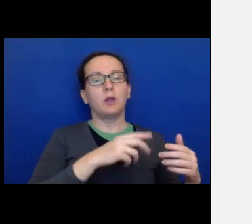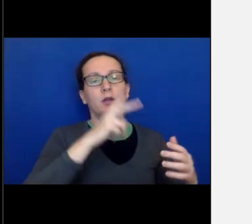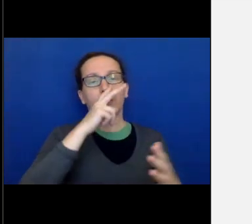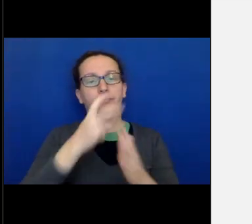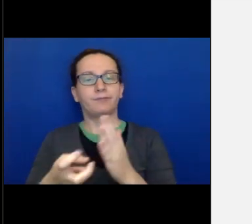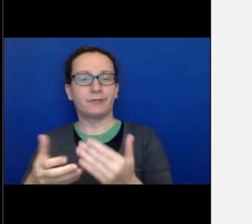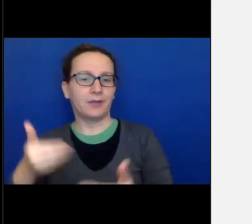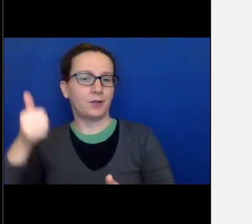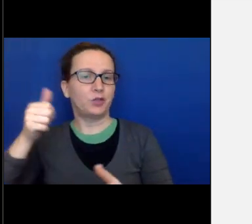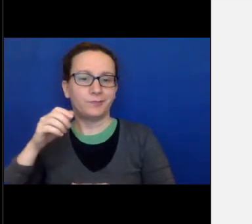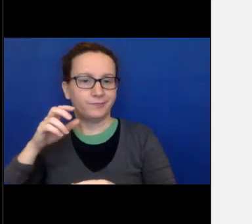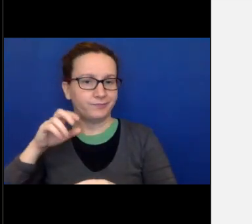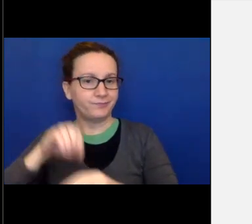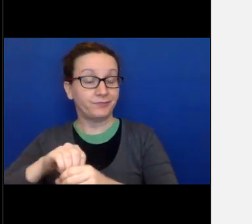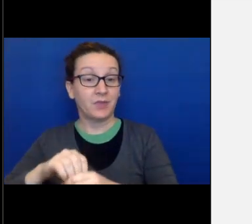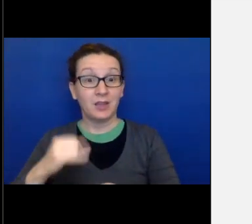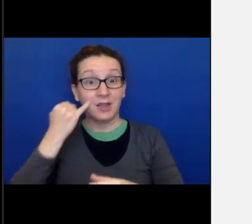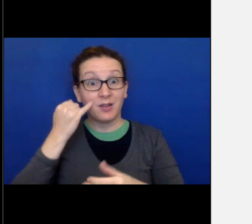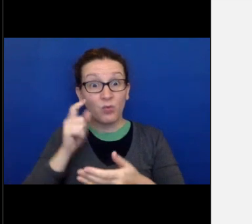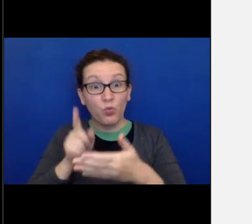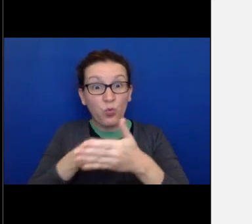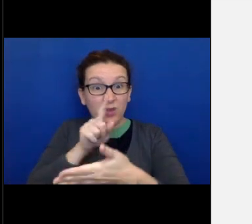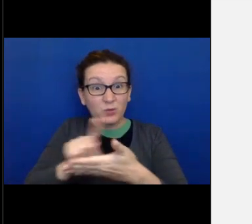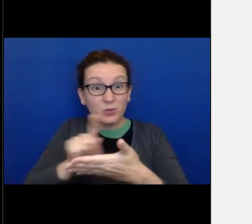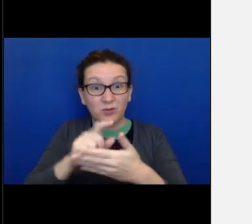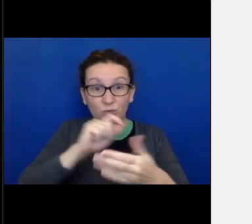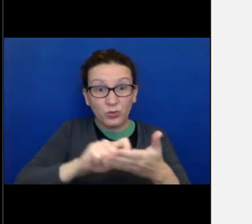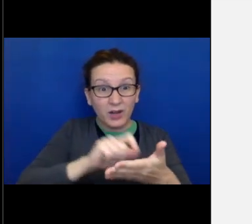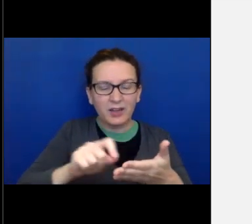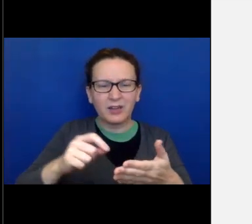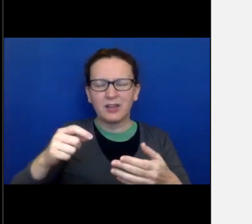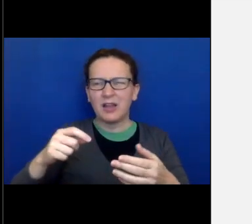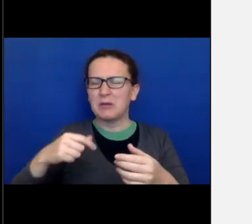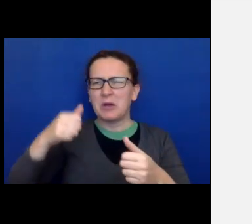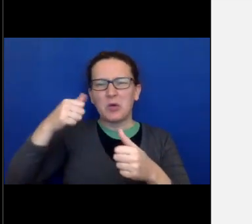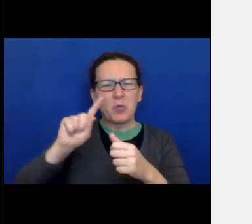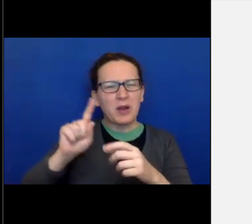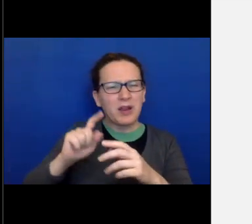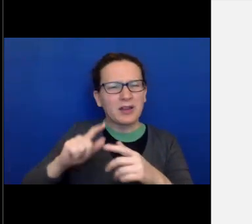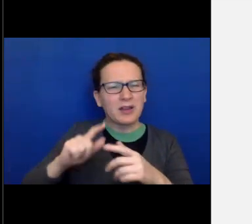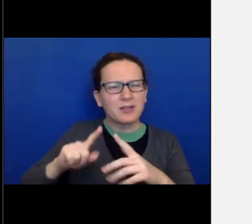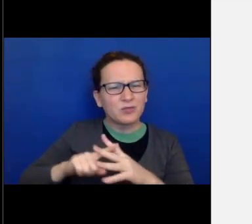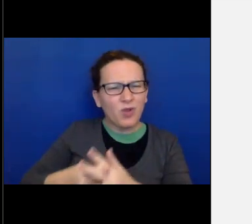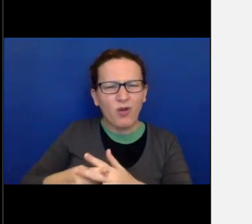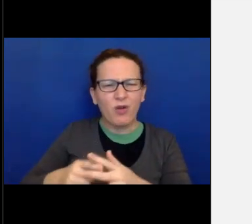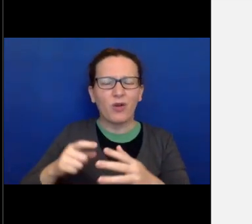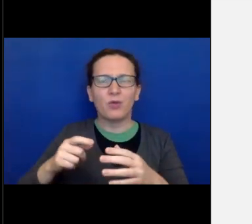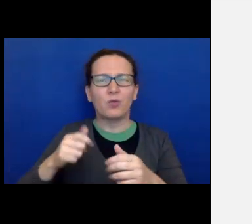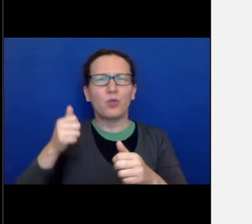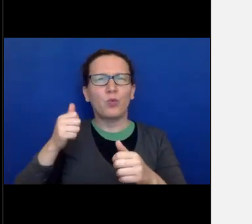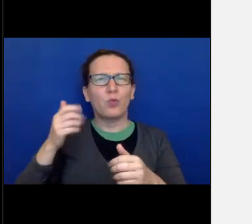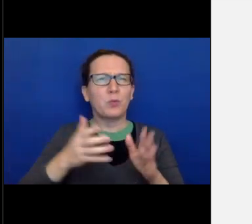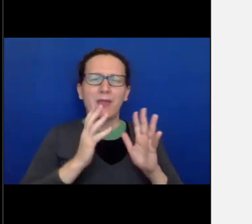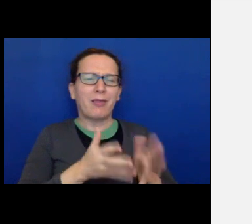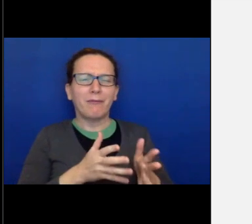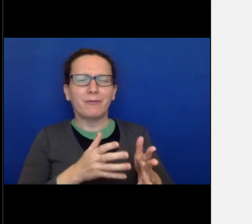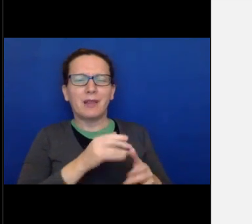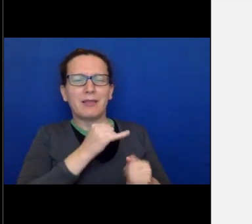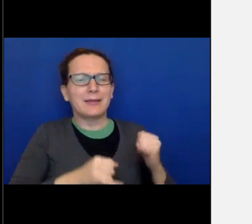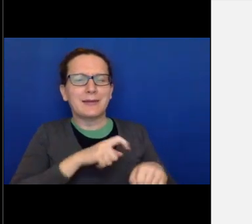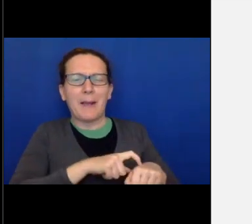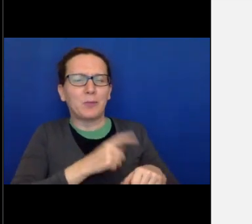little longer for me to get started, to remember where I was at, to remember what idea I left off on. So I like the process of writing a